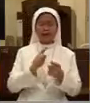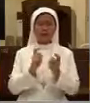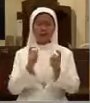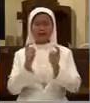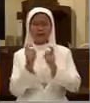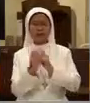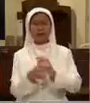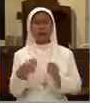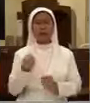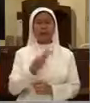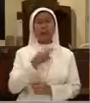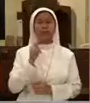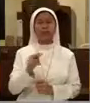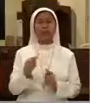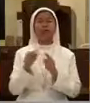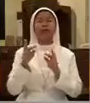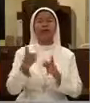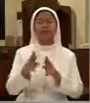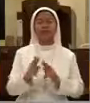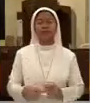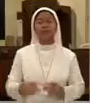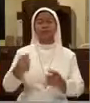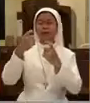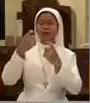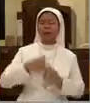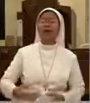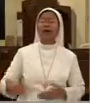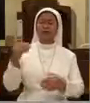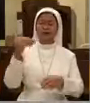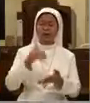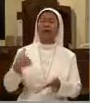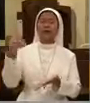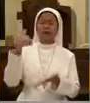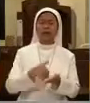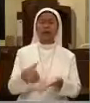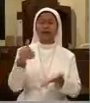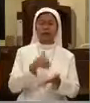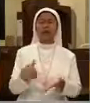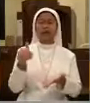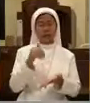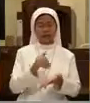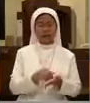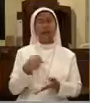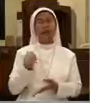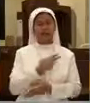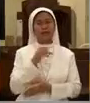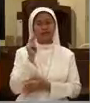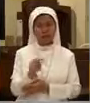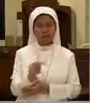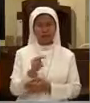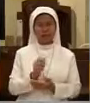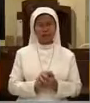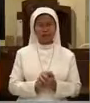We need to receive the gift over and over again.